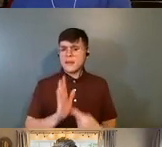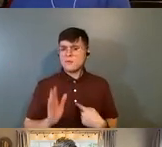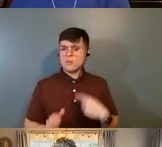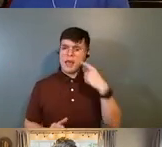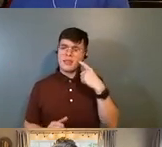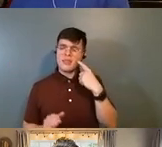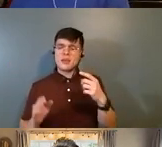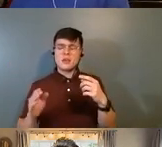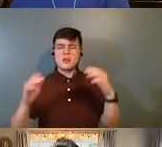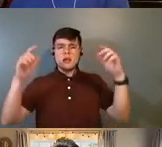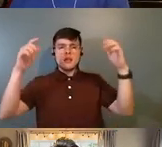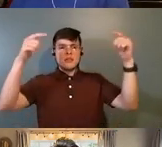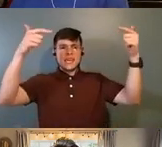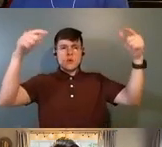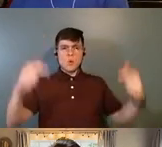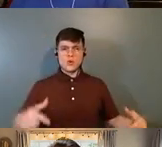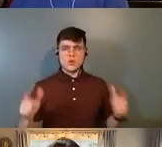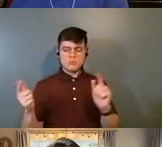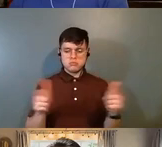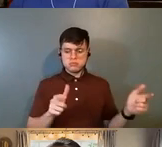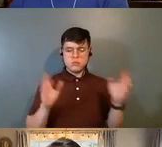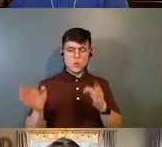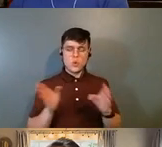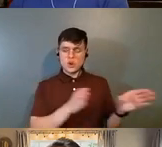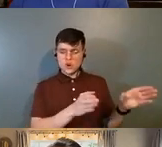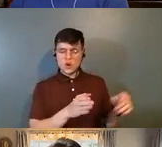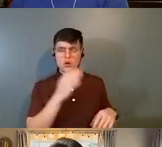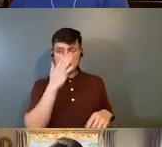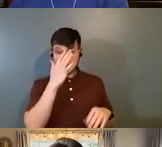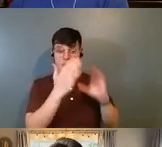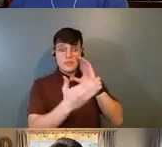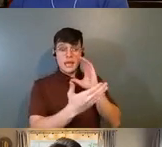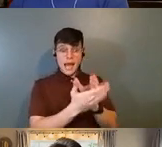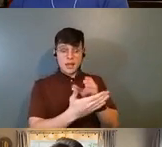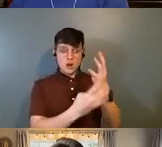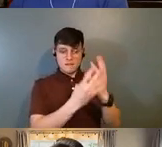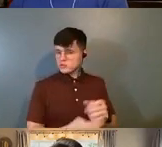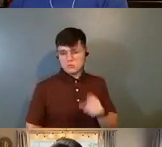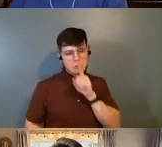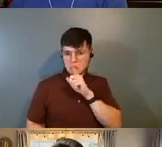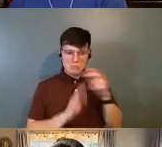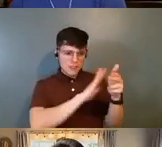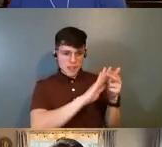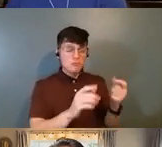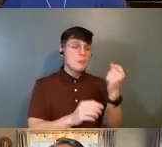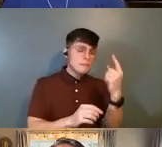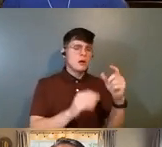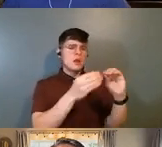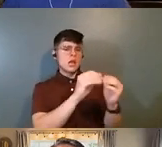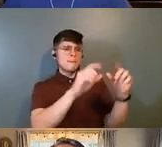the pages is that the icon filters that aren't really labeled, but you can have the numbers up at the top,